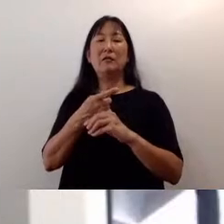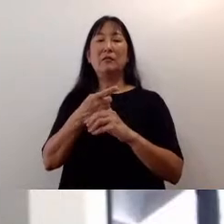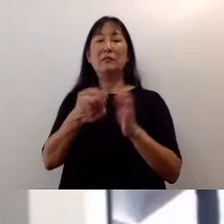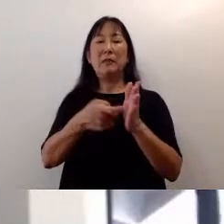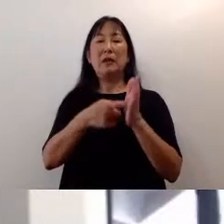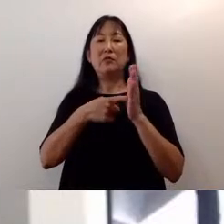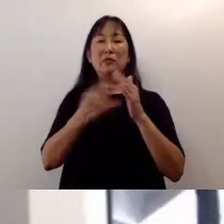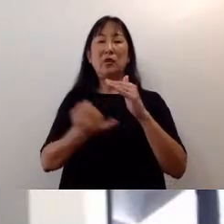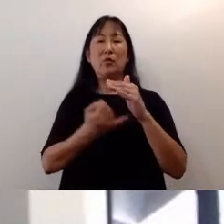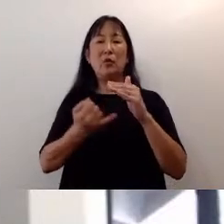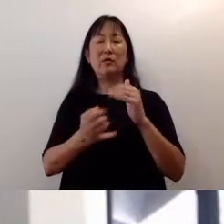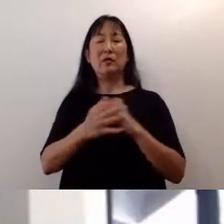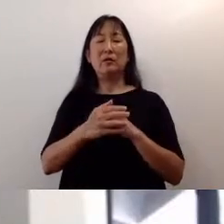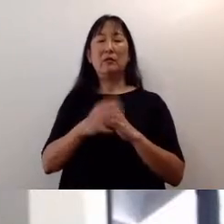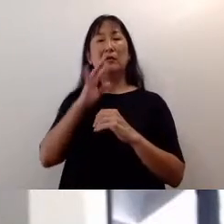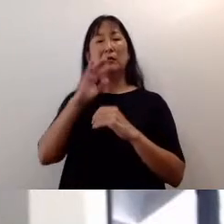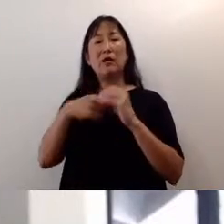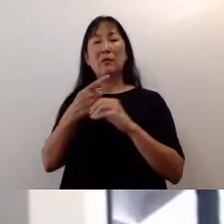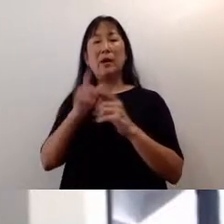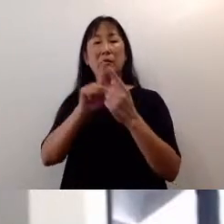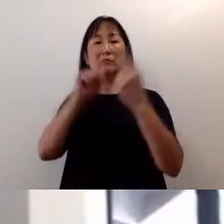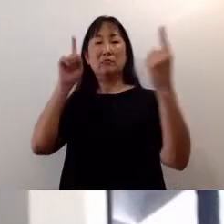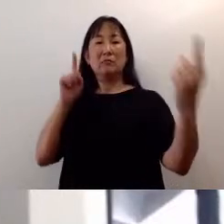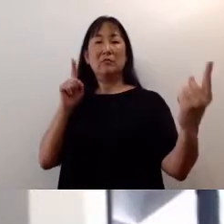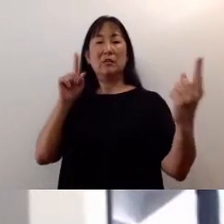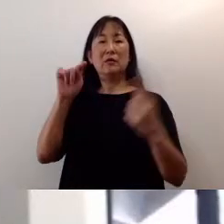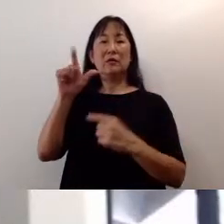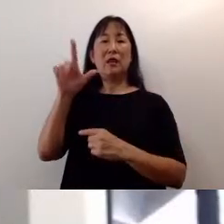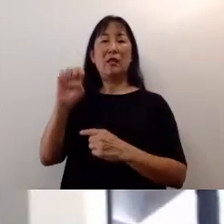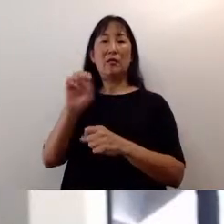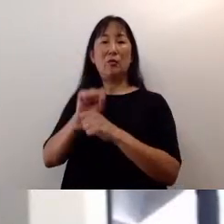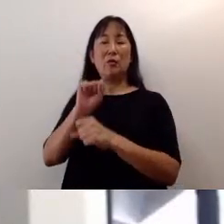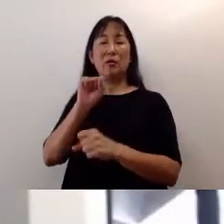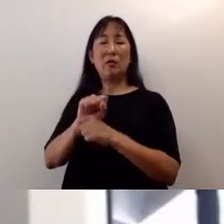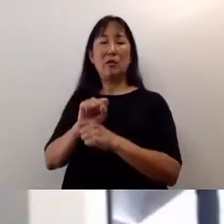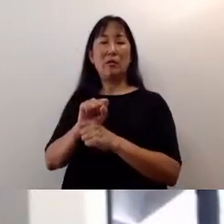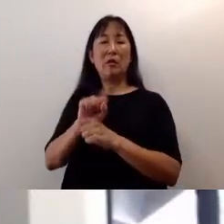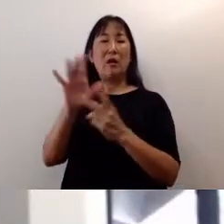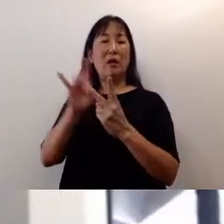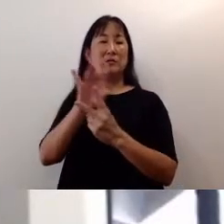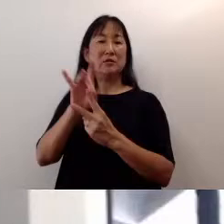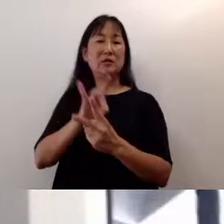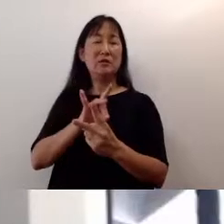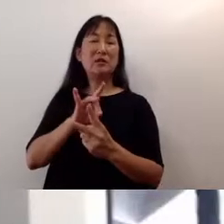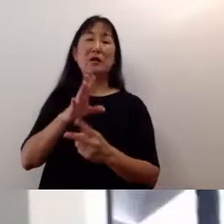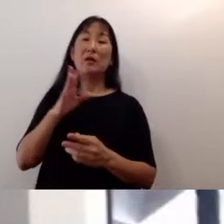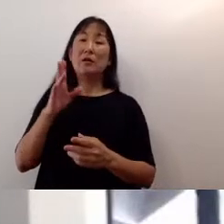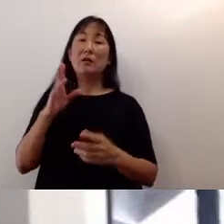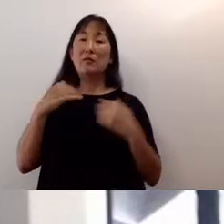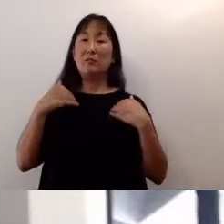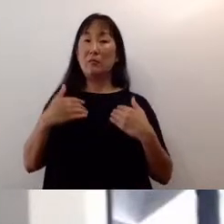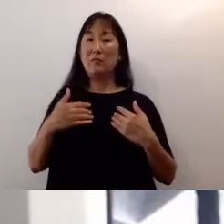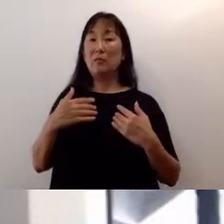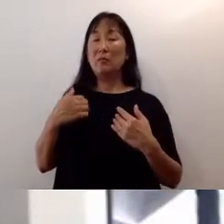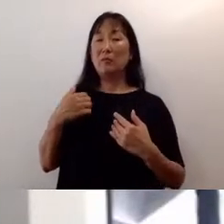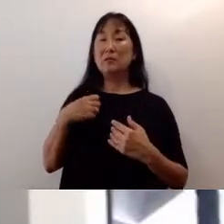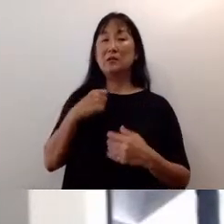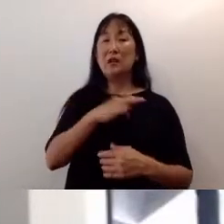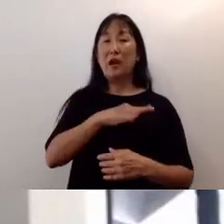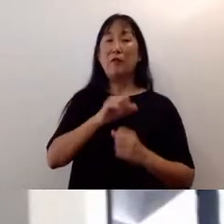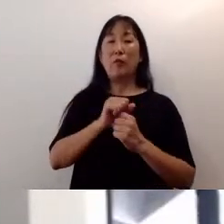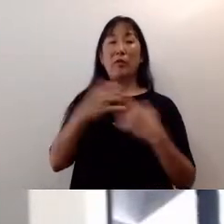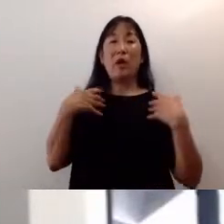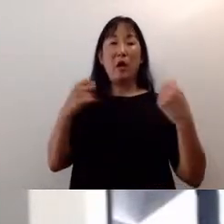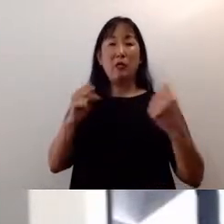telework options, addressing employees and students with health concerns, and addressing the impact of blended learning programs